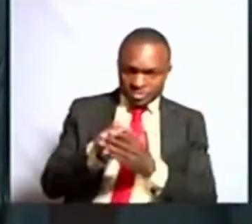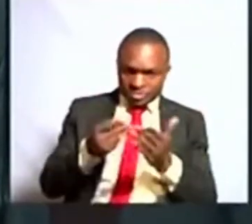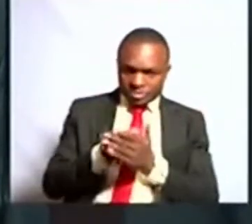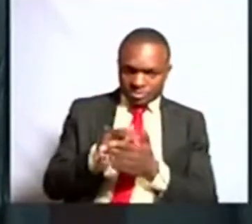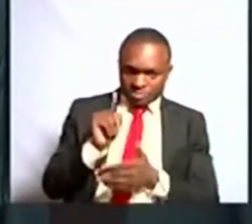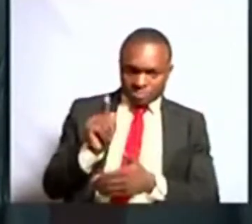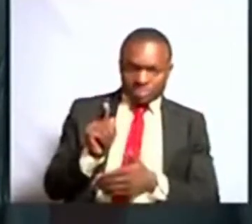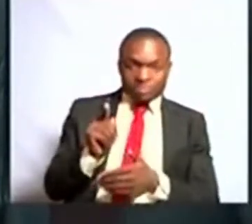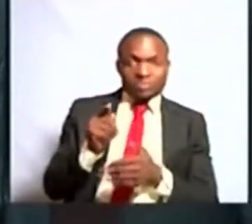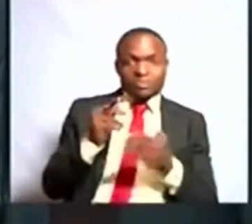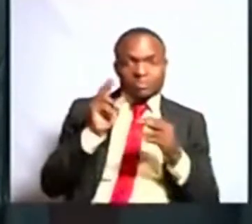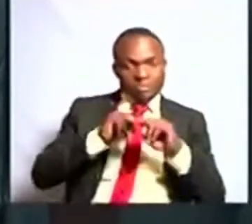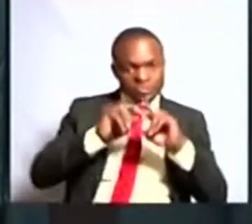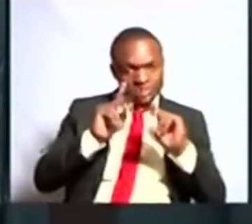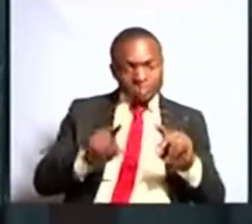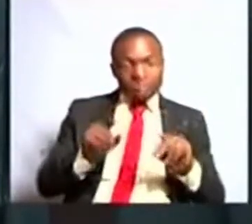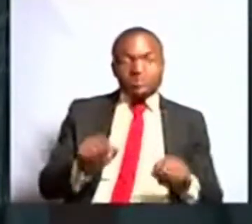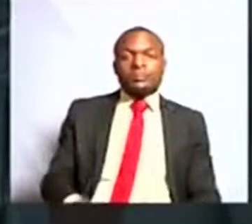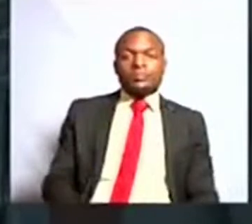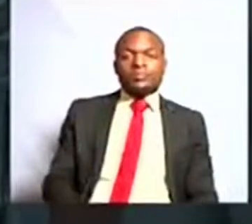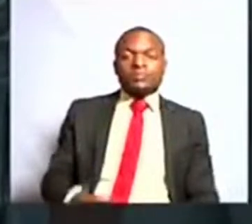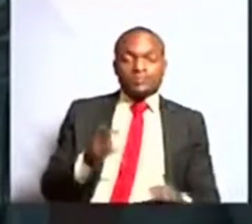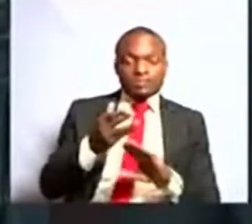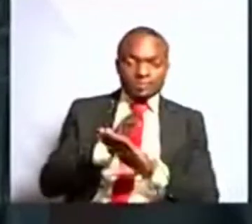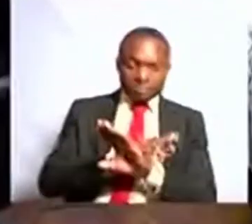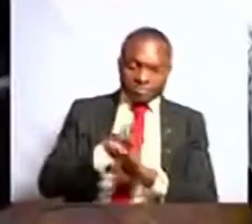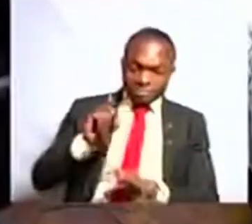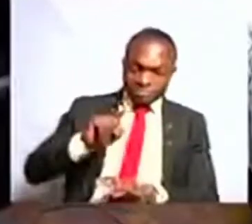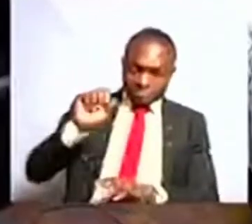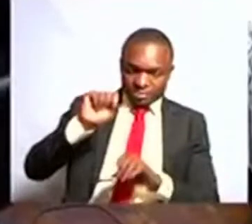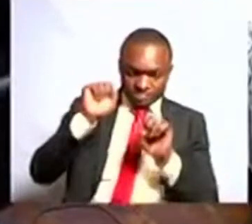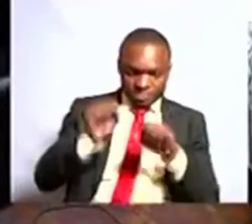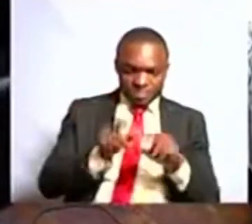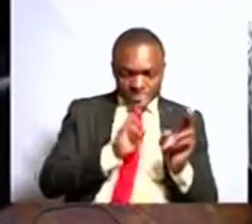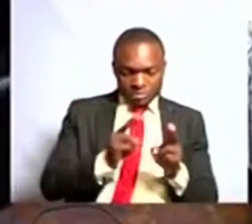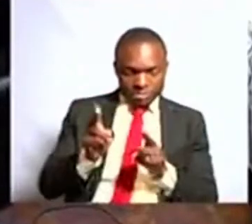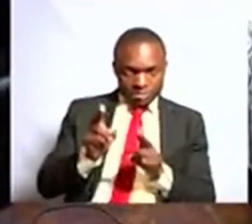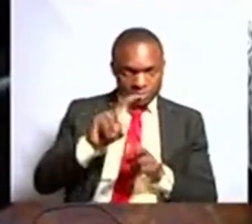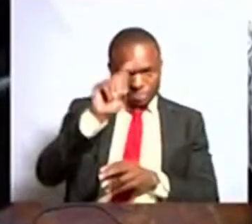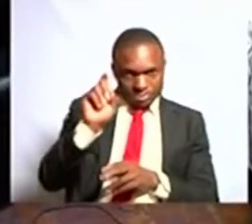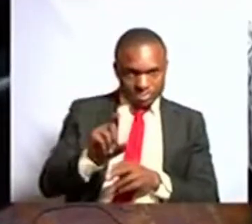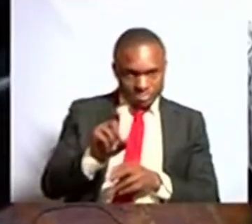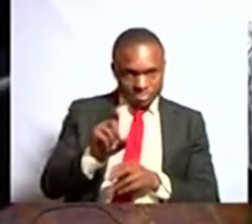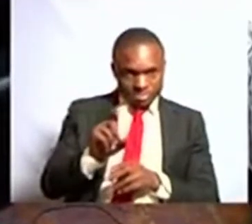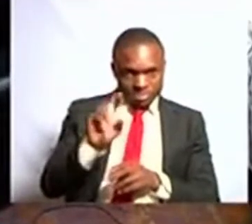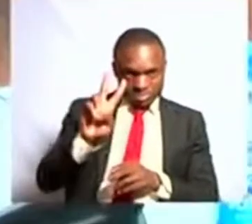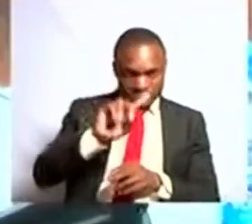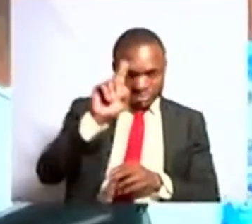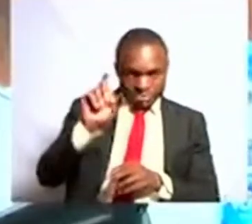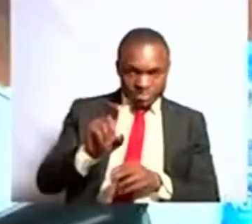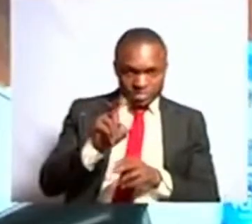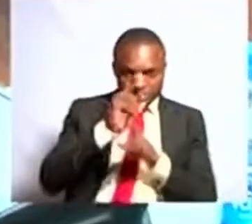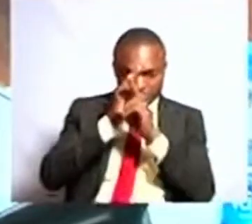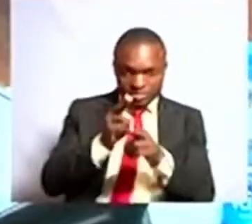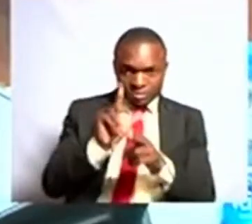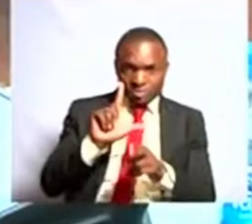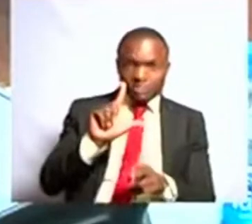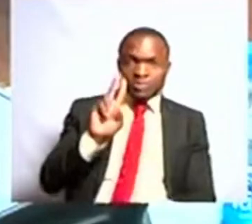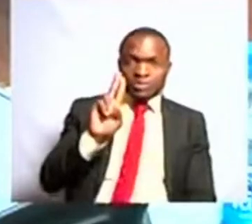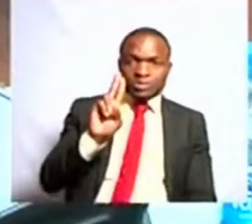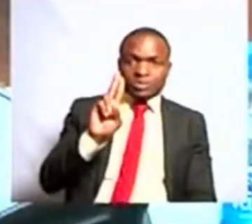on that one, Chair. Thank you. Before PS could tackle this question, the 2 questions, Honorable Mfala, you can